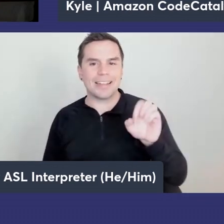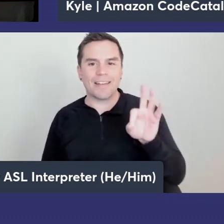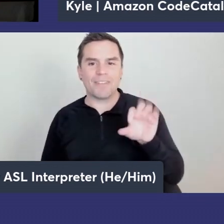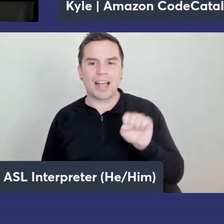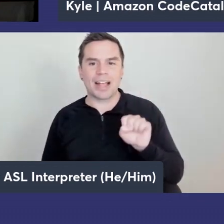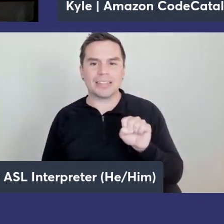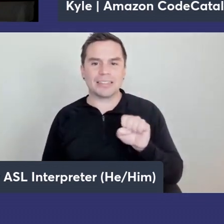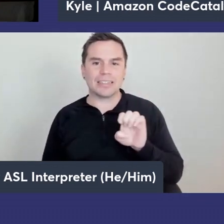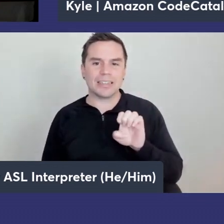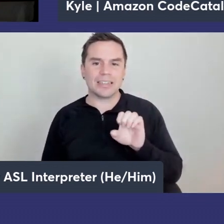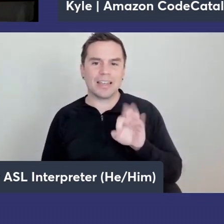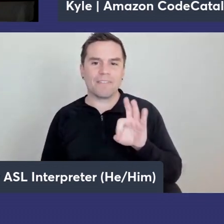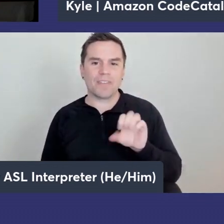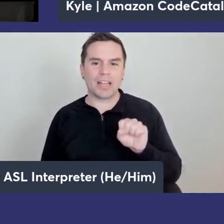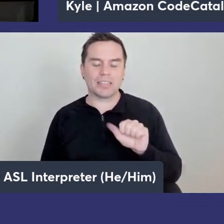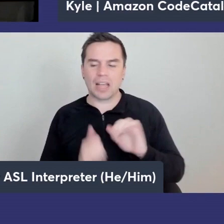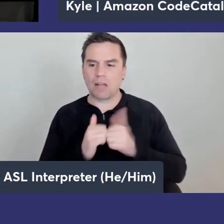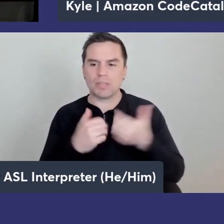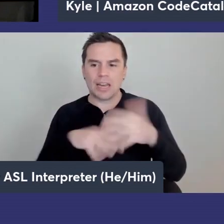CodeCatalyst?